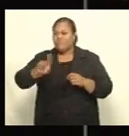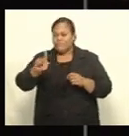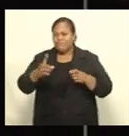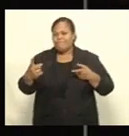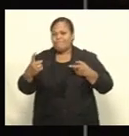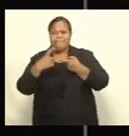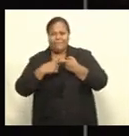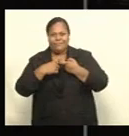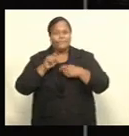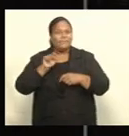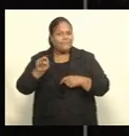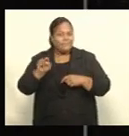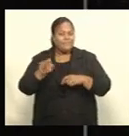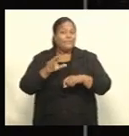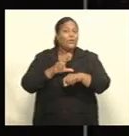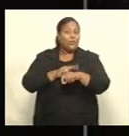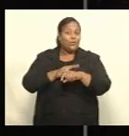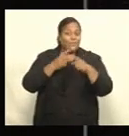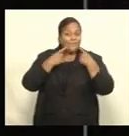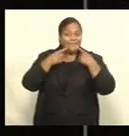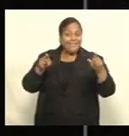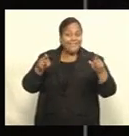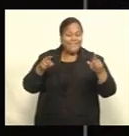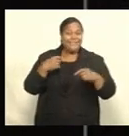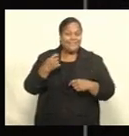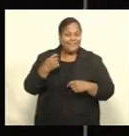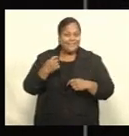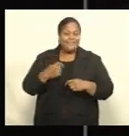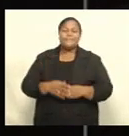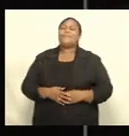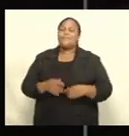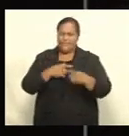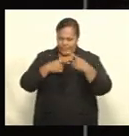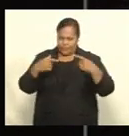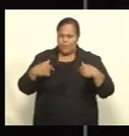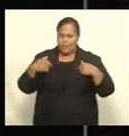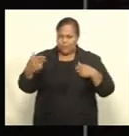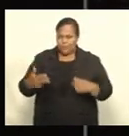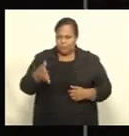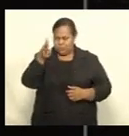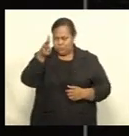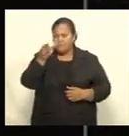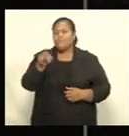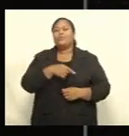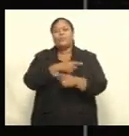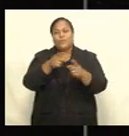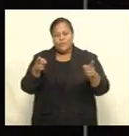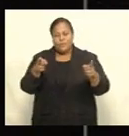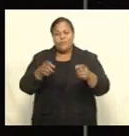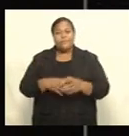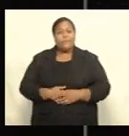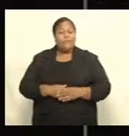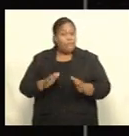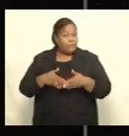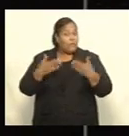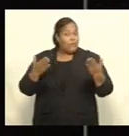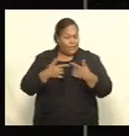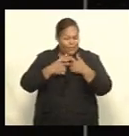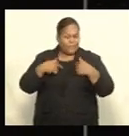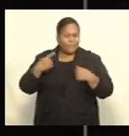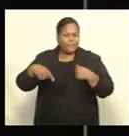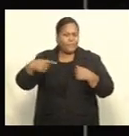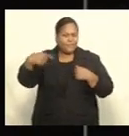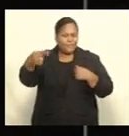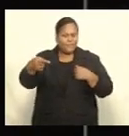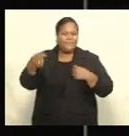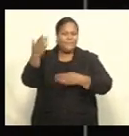soon as Dr. Fong is ready to deliver his address, and we'll bring that live to you in our news bulletin. But for now, we will continue with